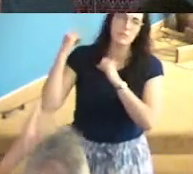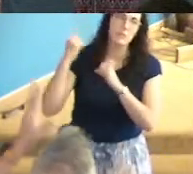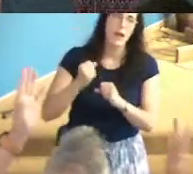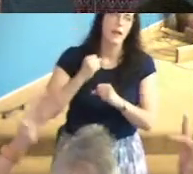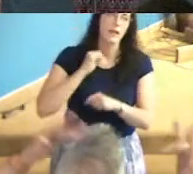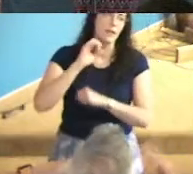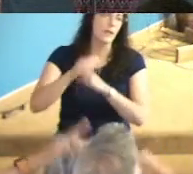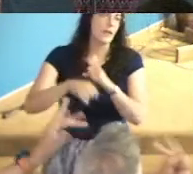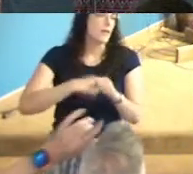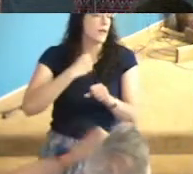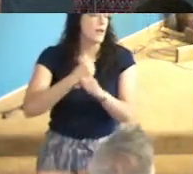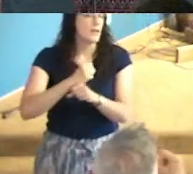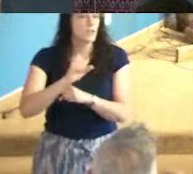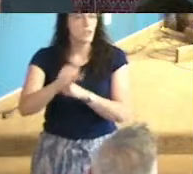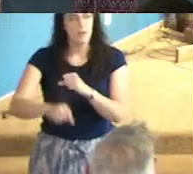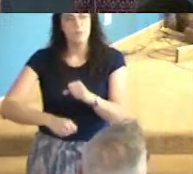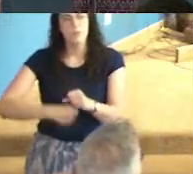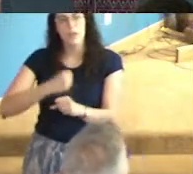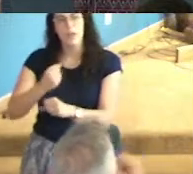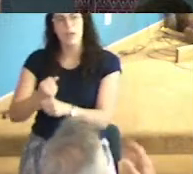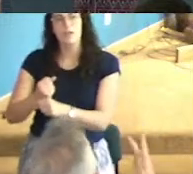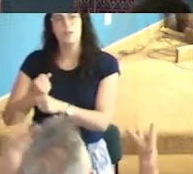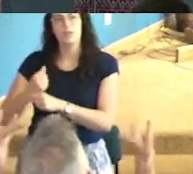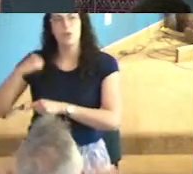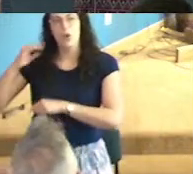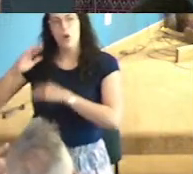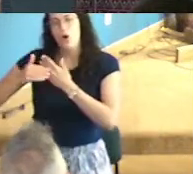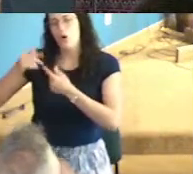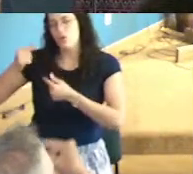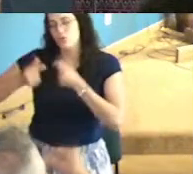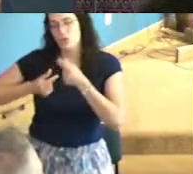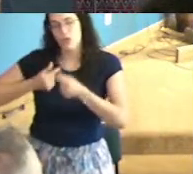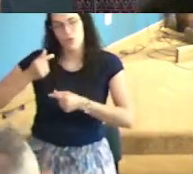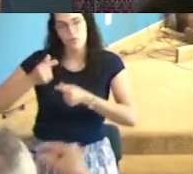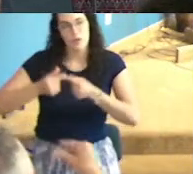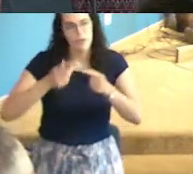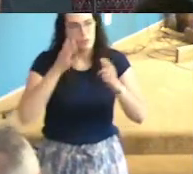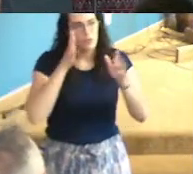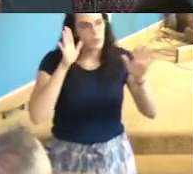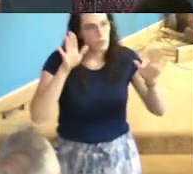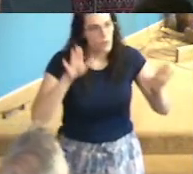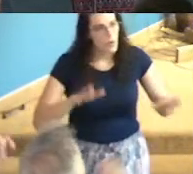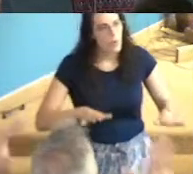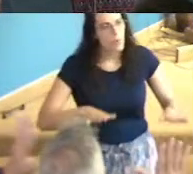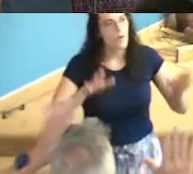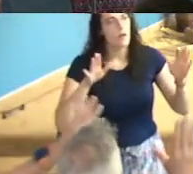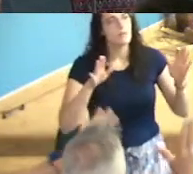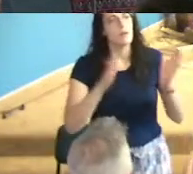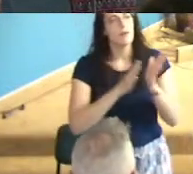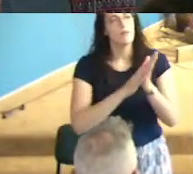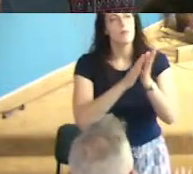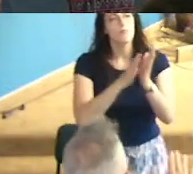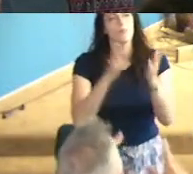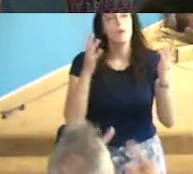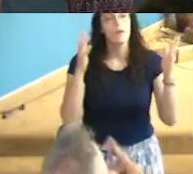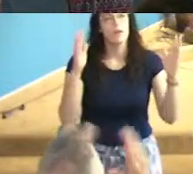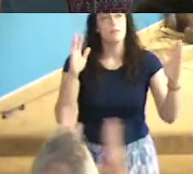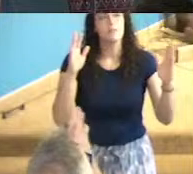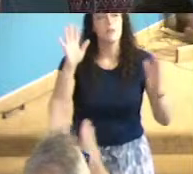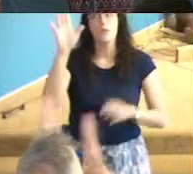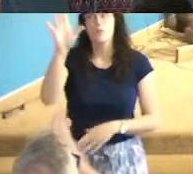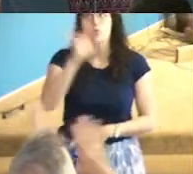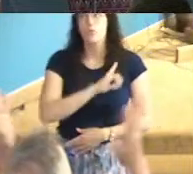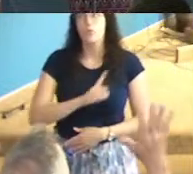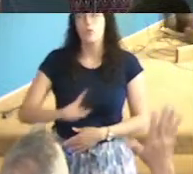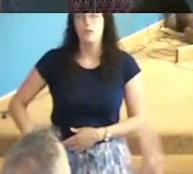mercy is mighty, age after age, and all generations will bow down and